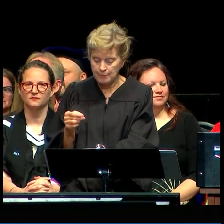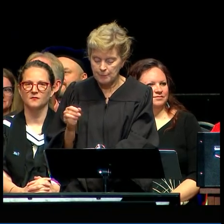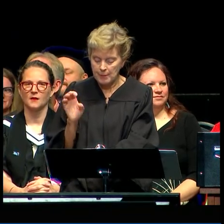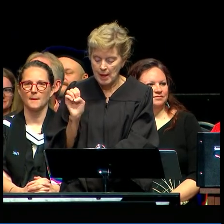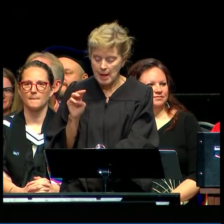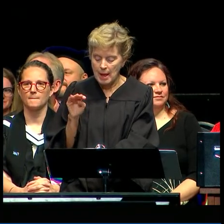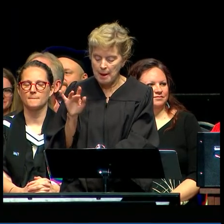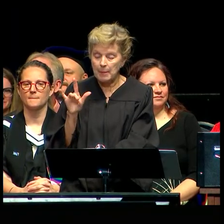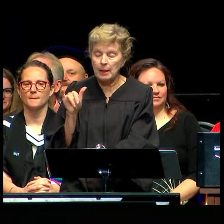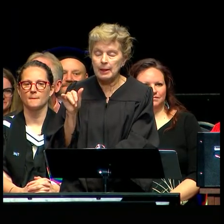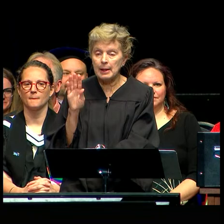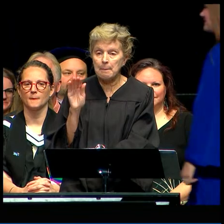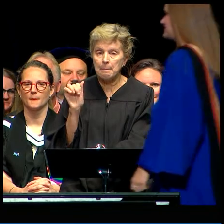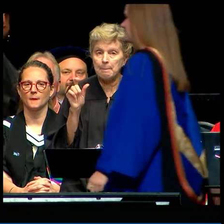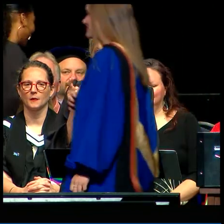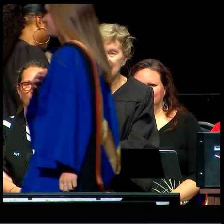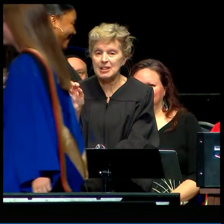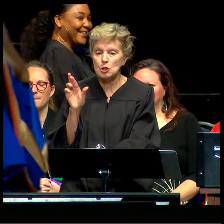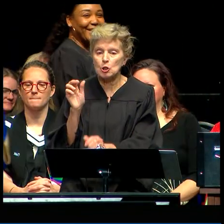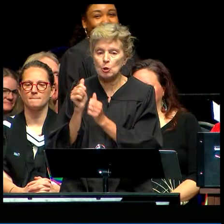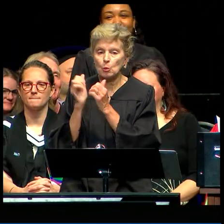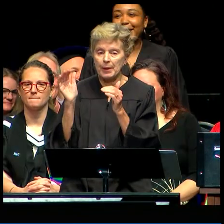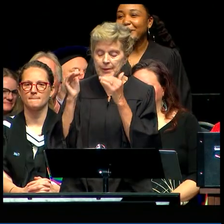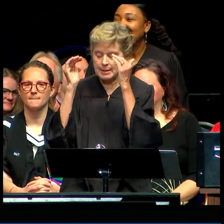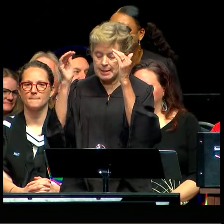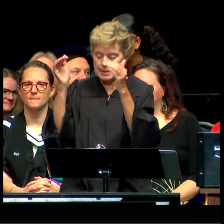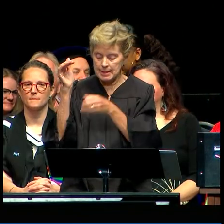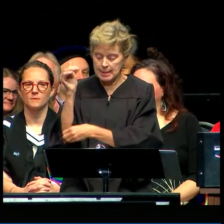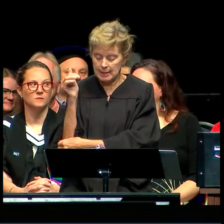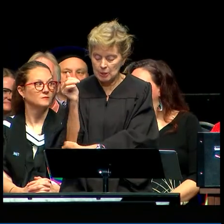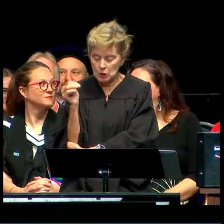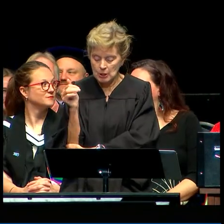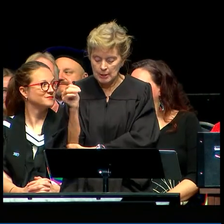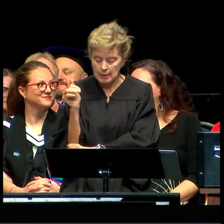Emily Baxter, with distinction.